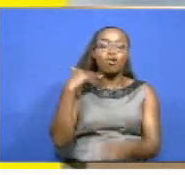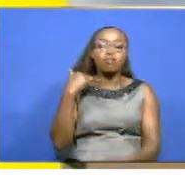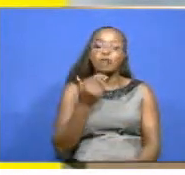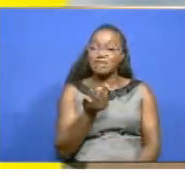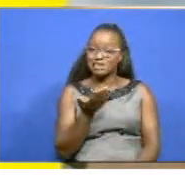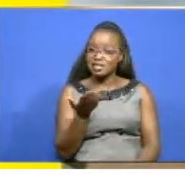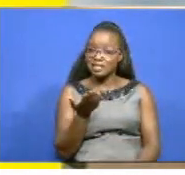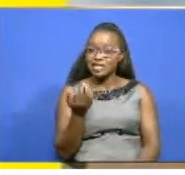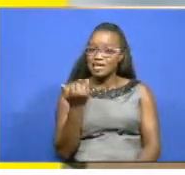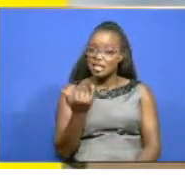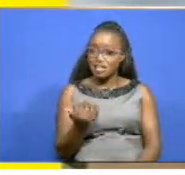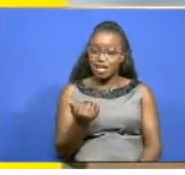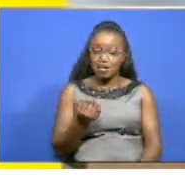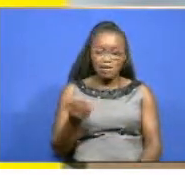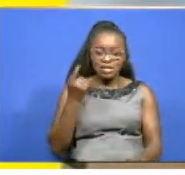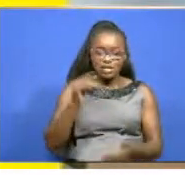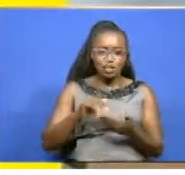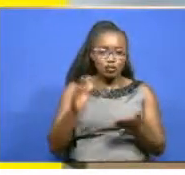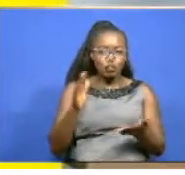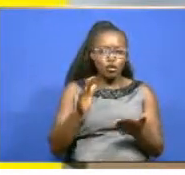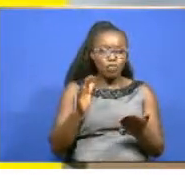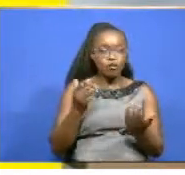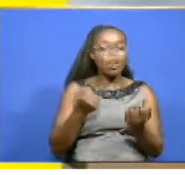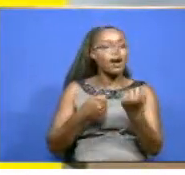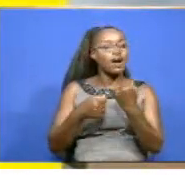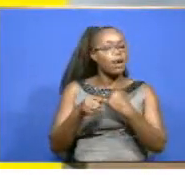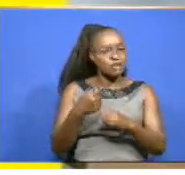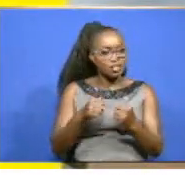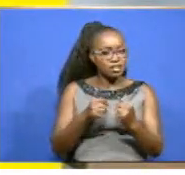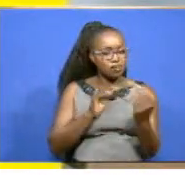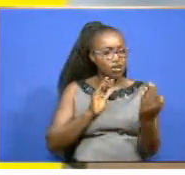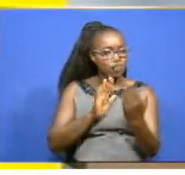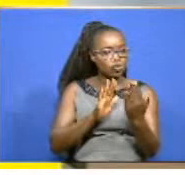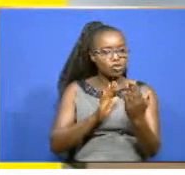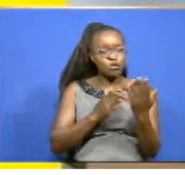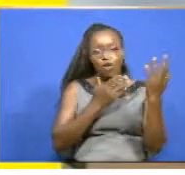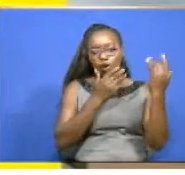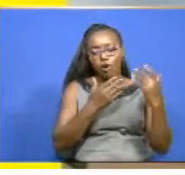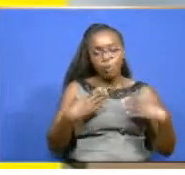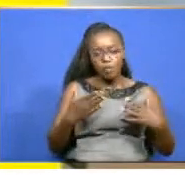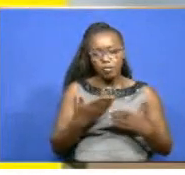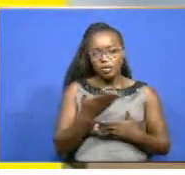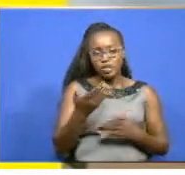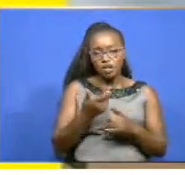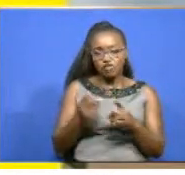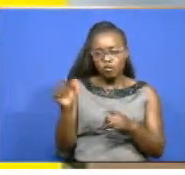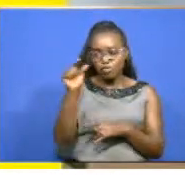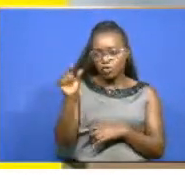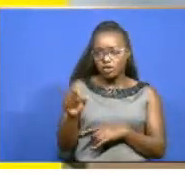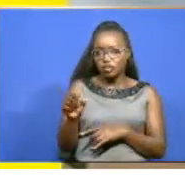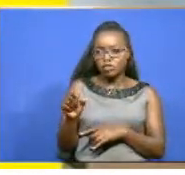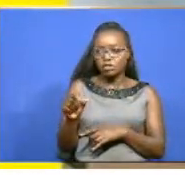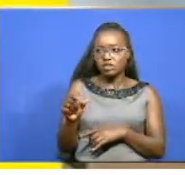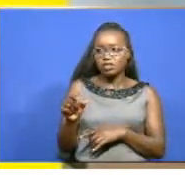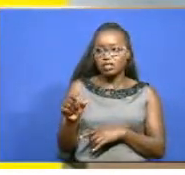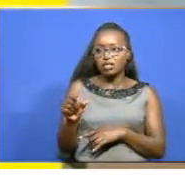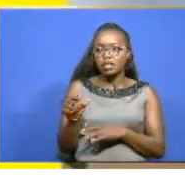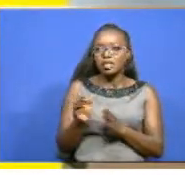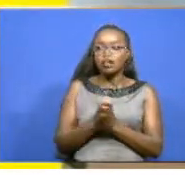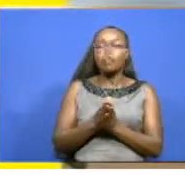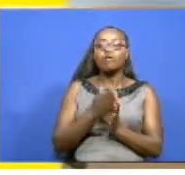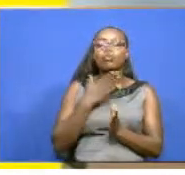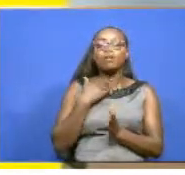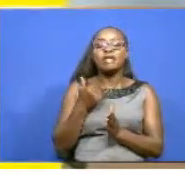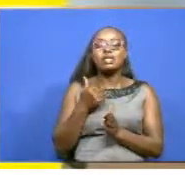understand more about some of the proactive approaches, some hope for people who come from the region and even want would desire to go work